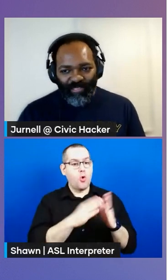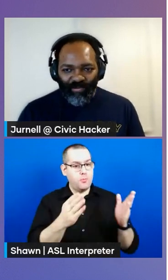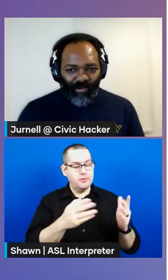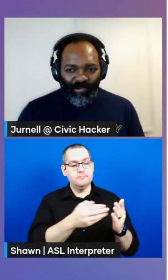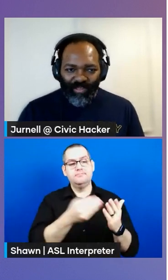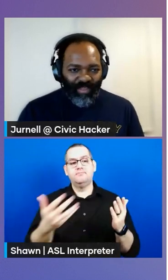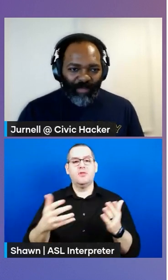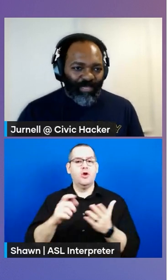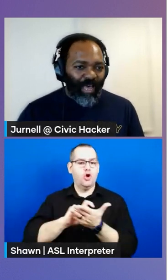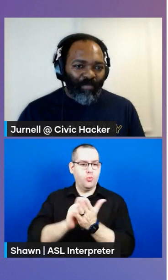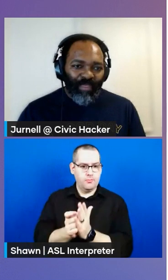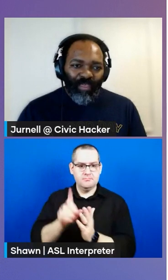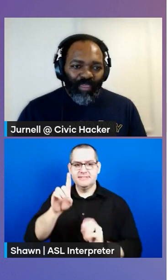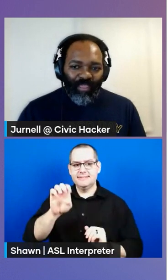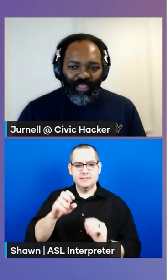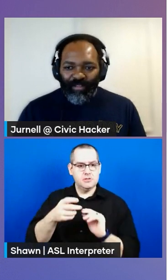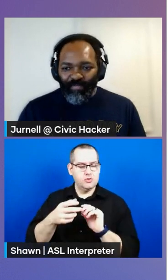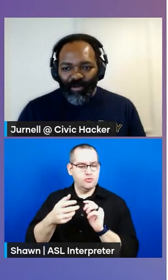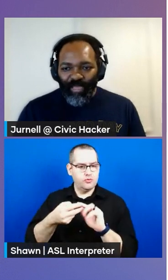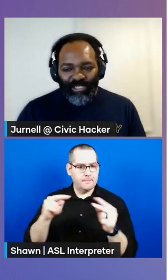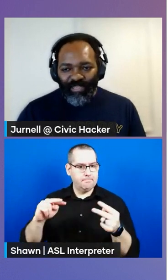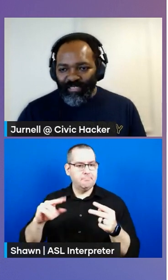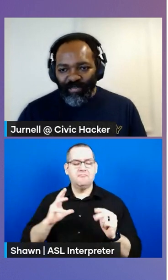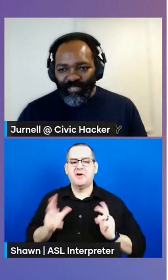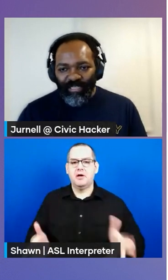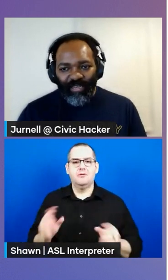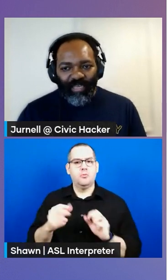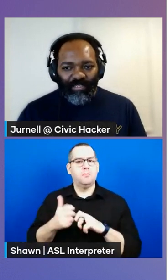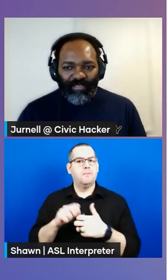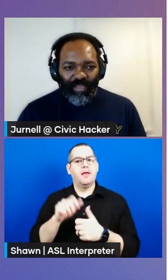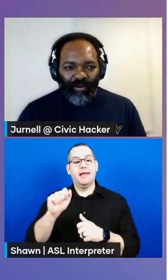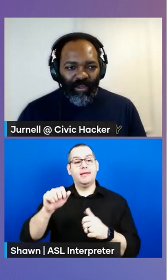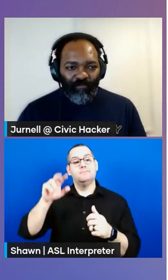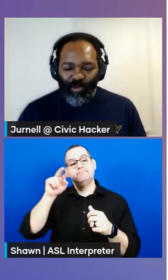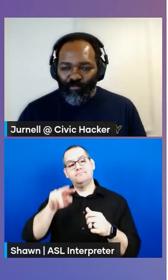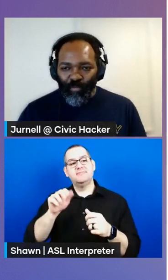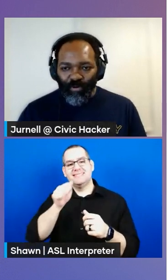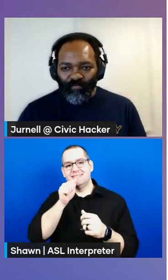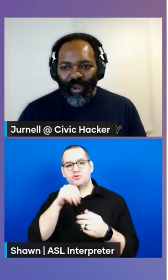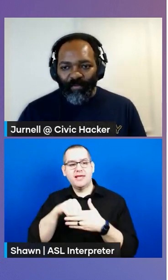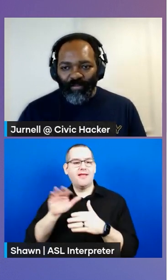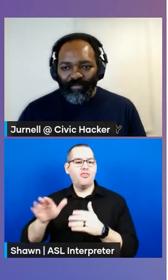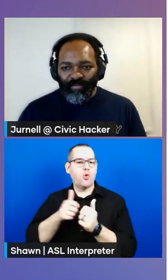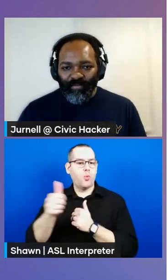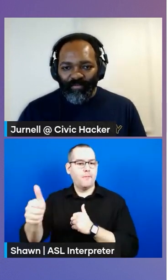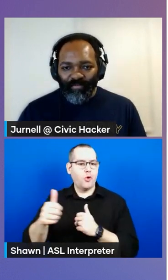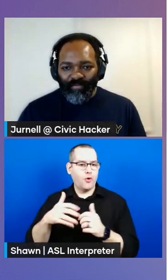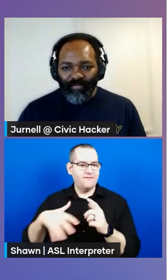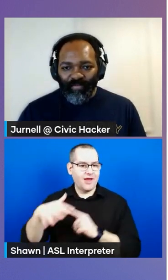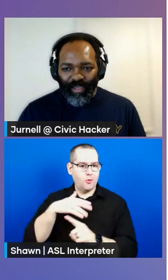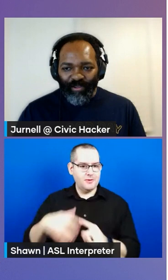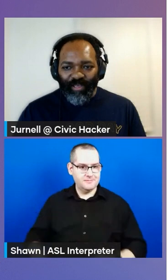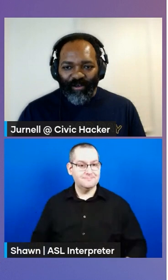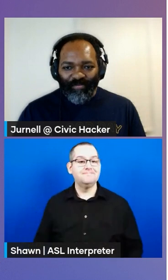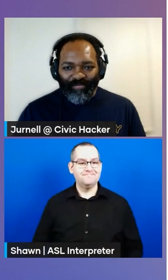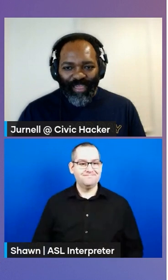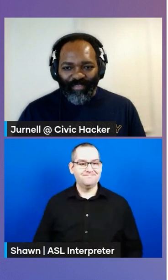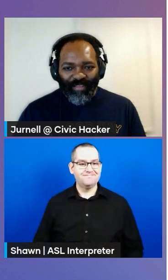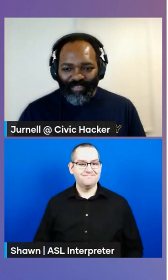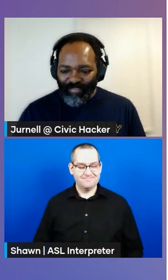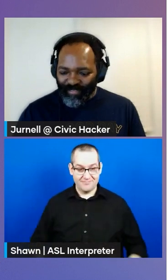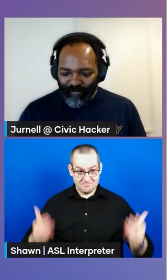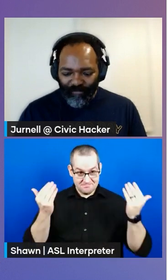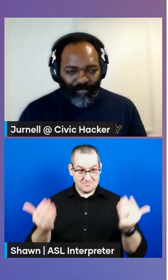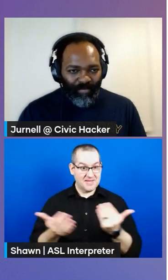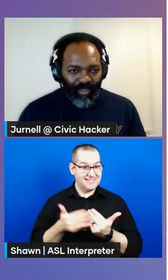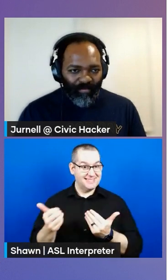hardware device or their laptop, can then inject the secrets that they need into their remote environment. There you go. Now